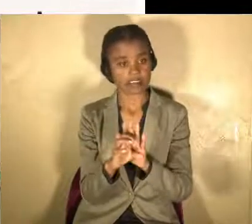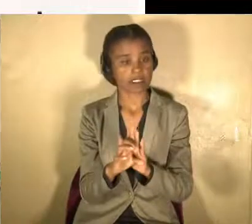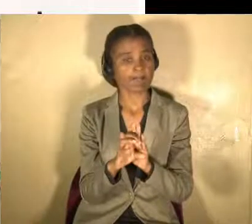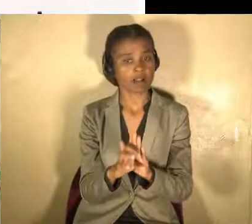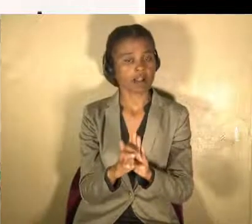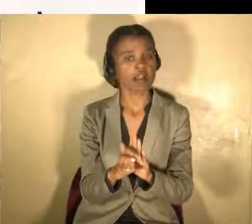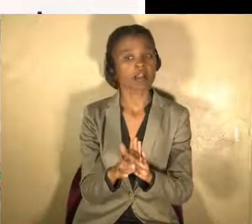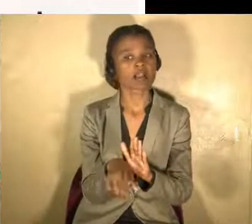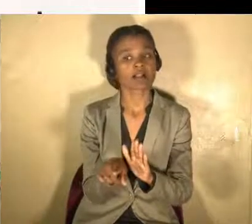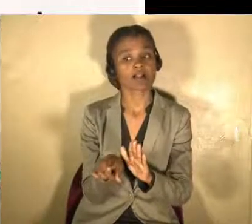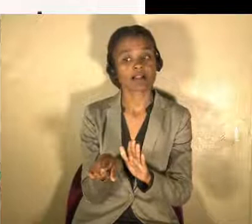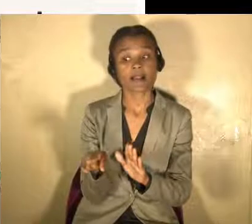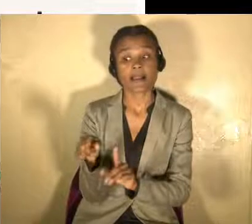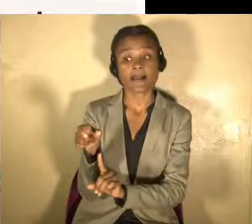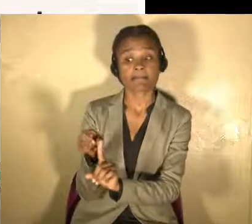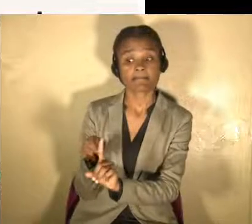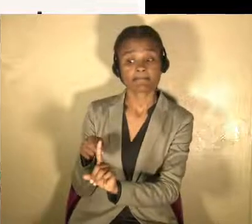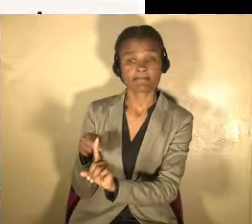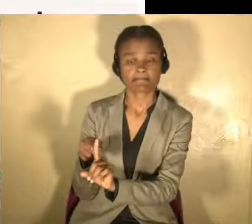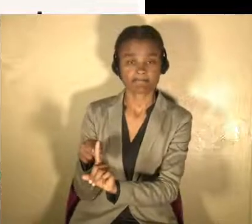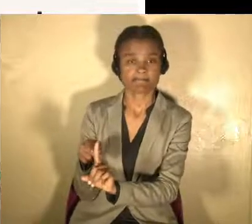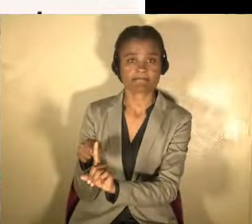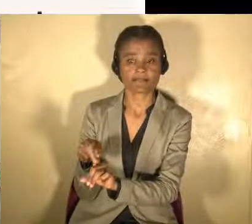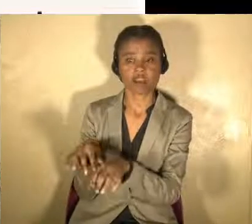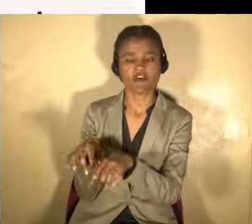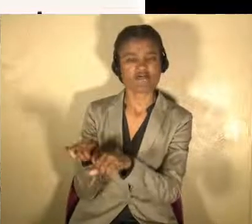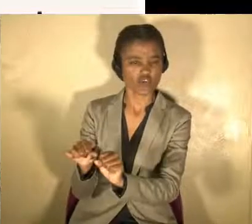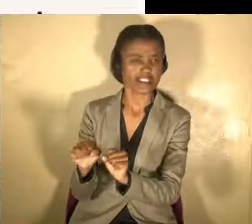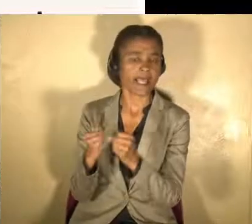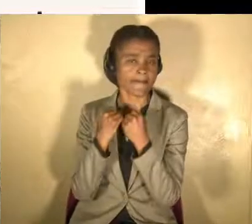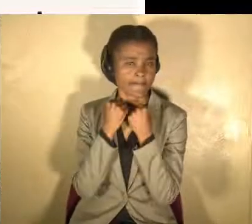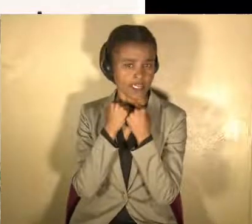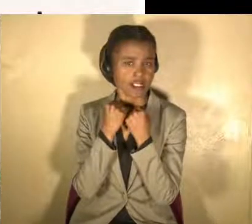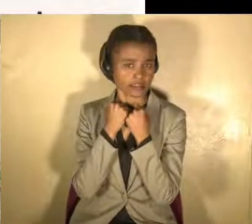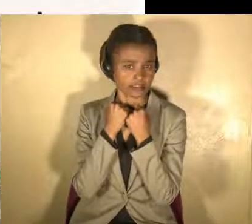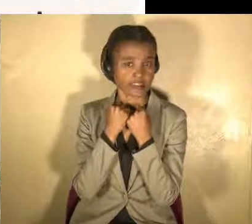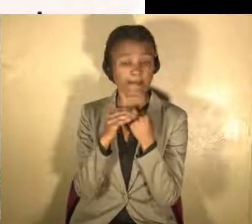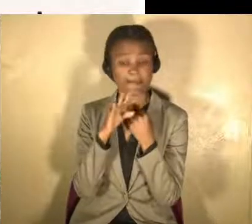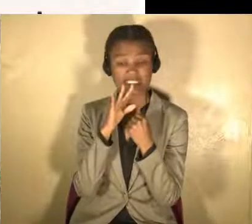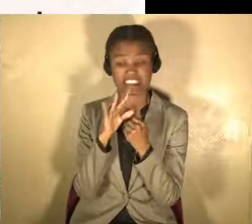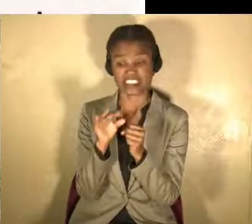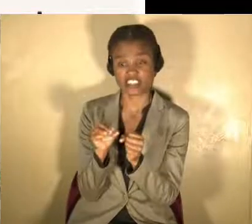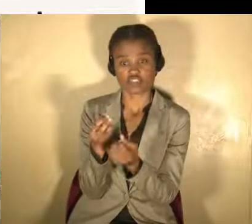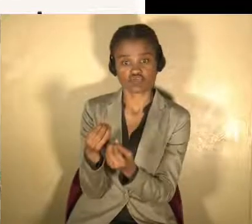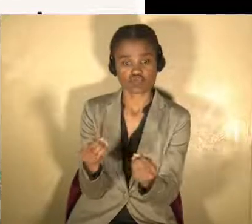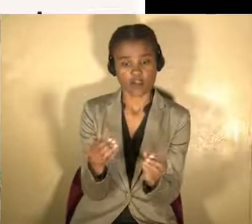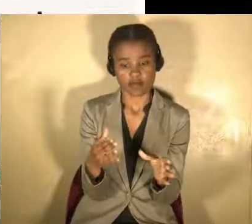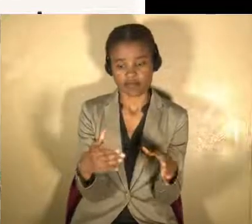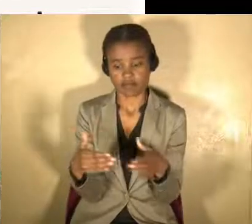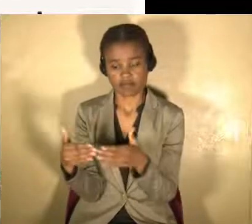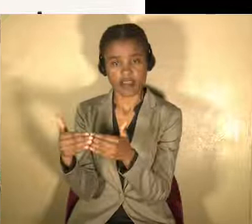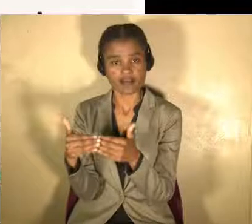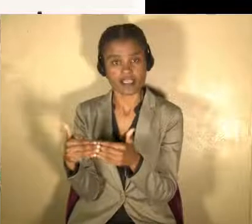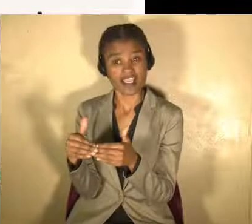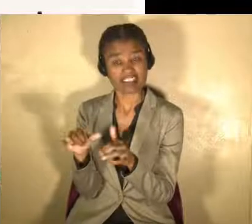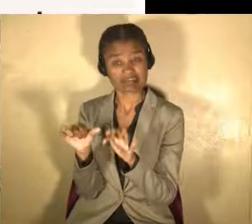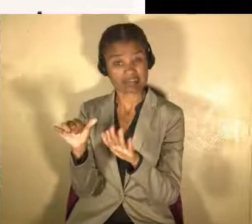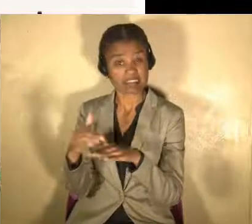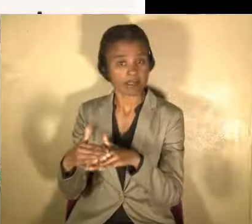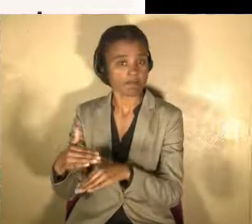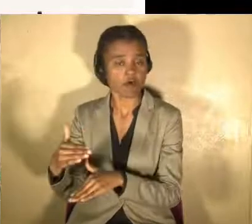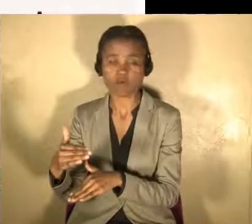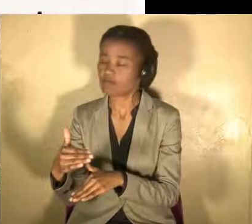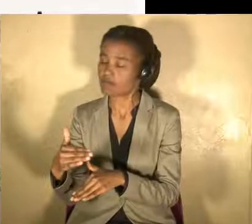a foster parent or 2 foster parents in a household. So